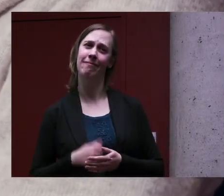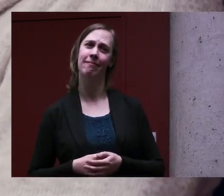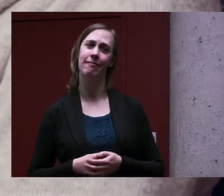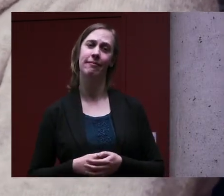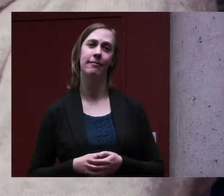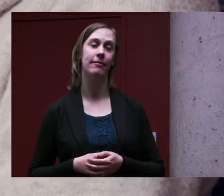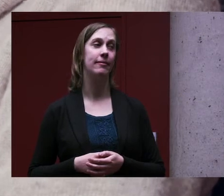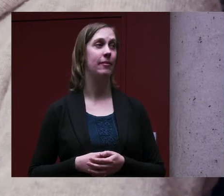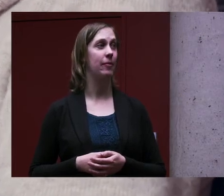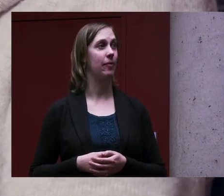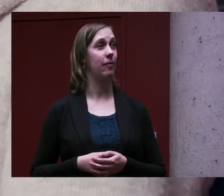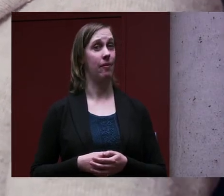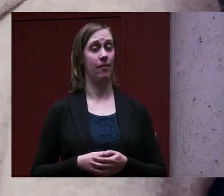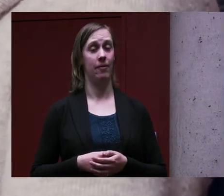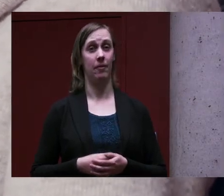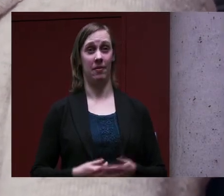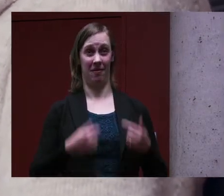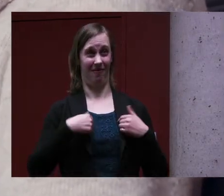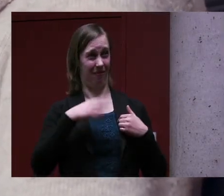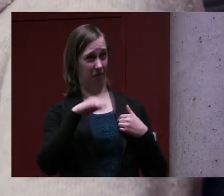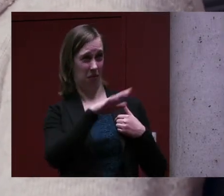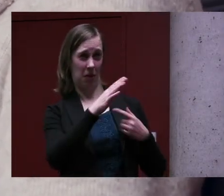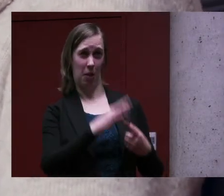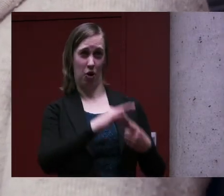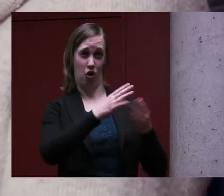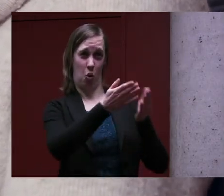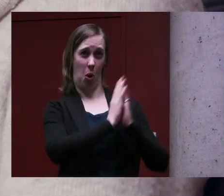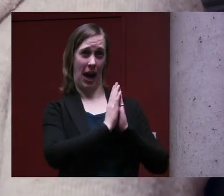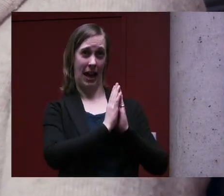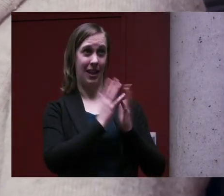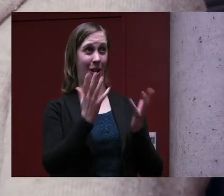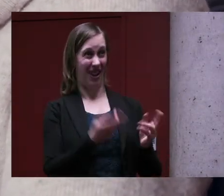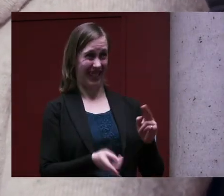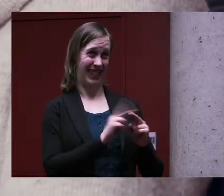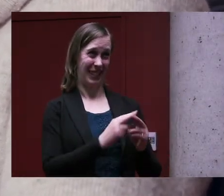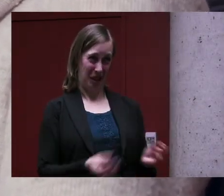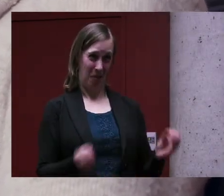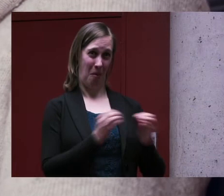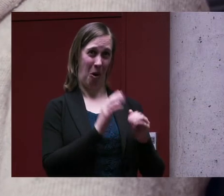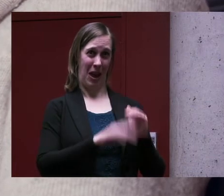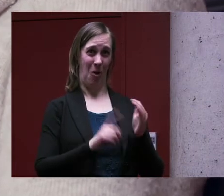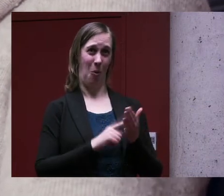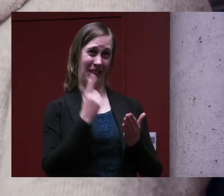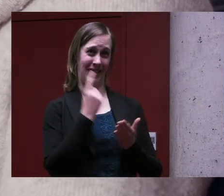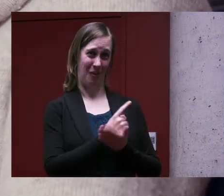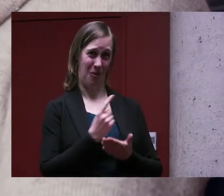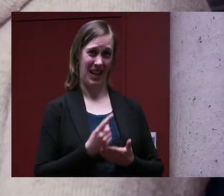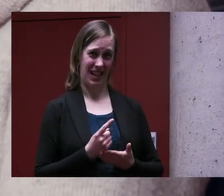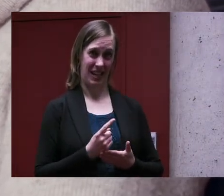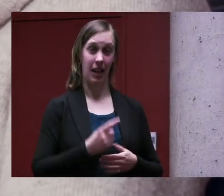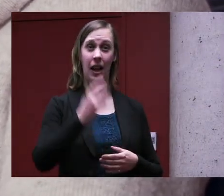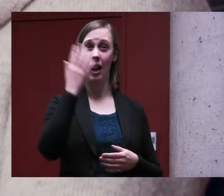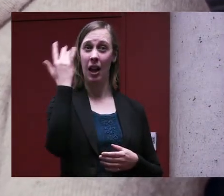I had to make a special request to have more than one bath or shower a week. Why? Because